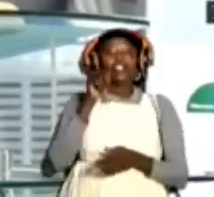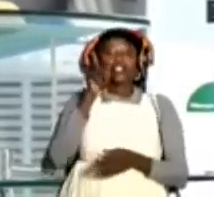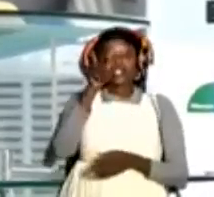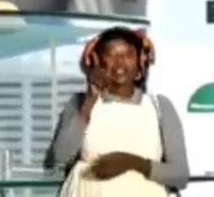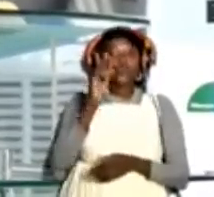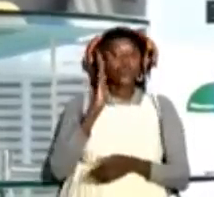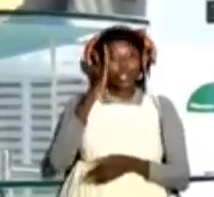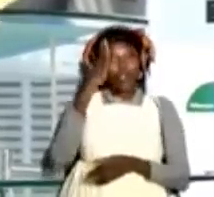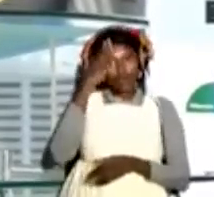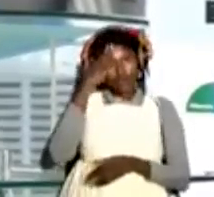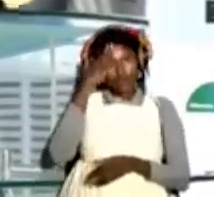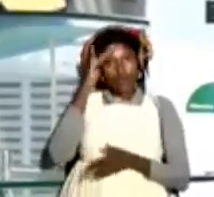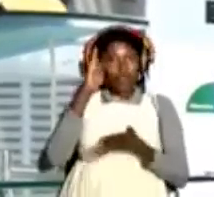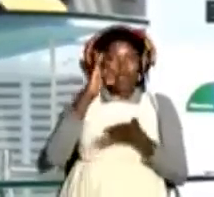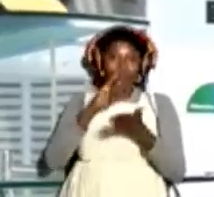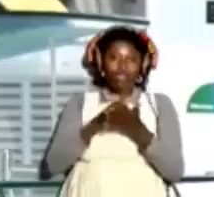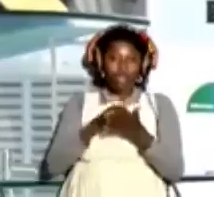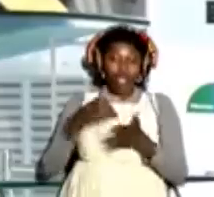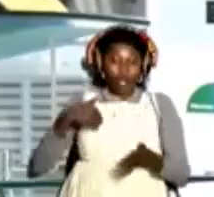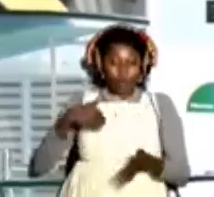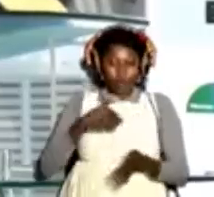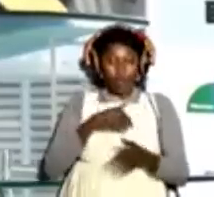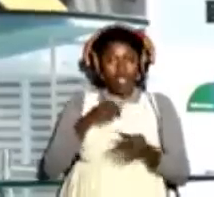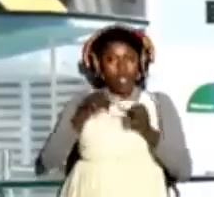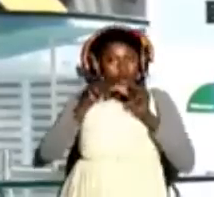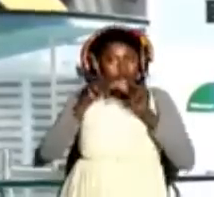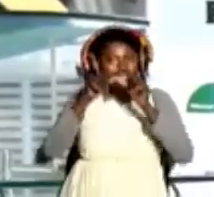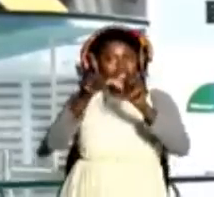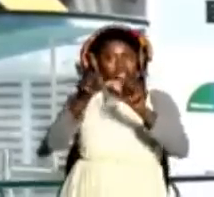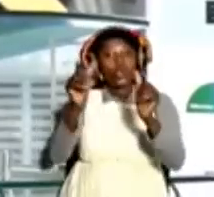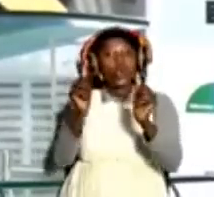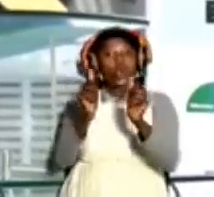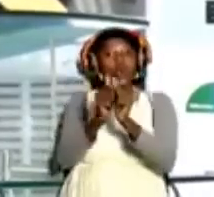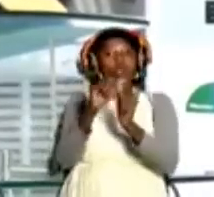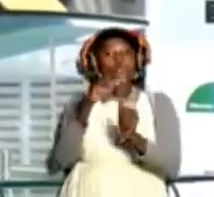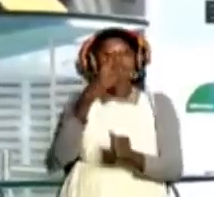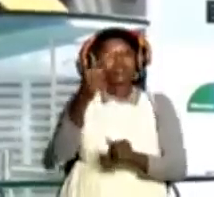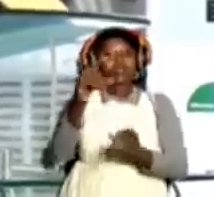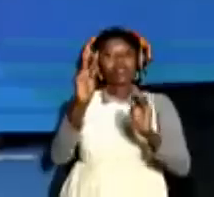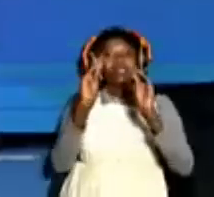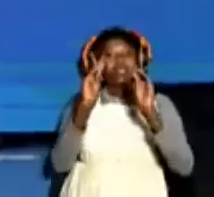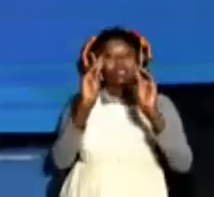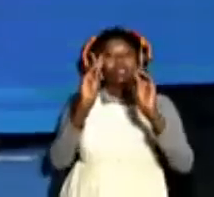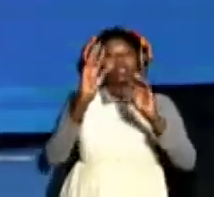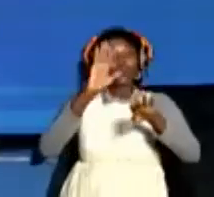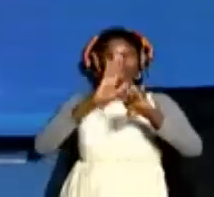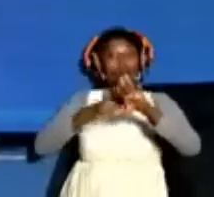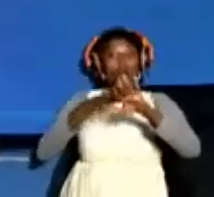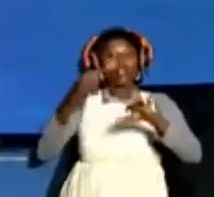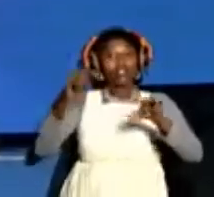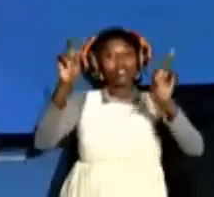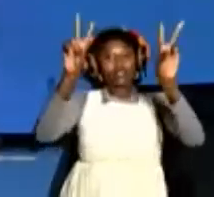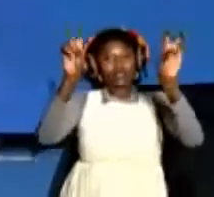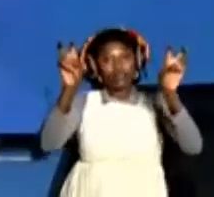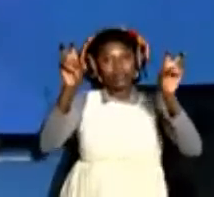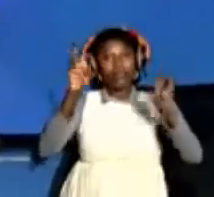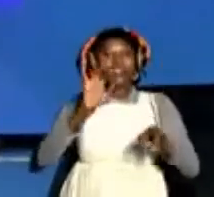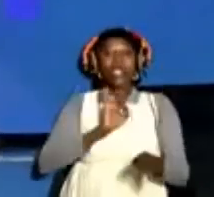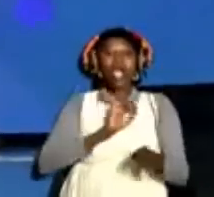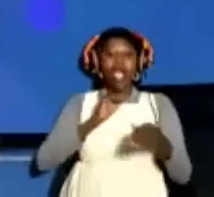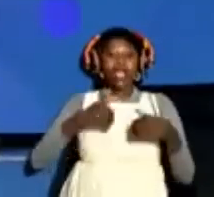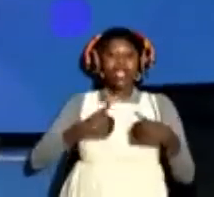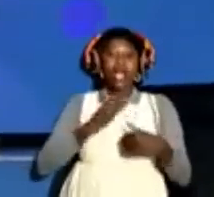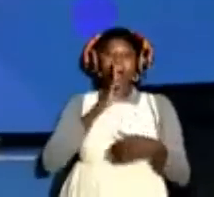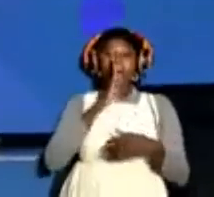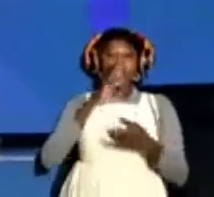that as we continue to look at the exposition of this theme, I have been